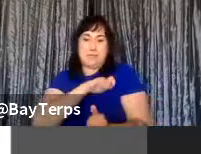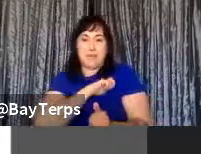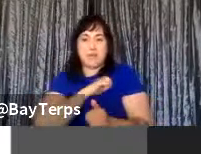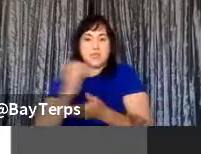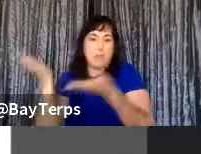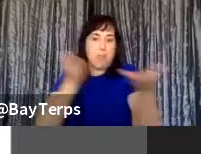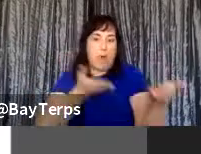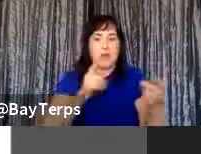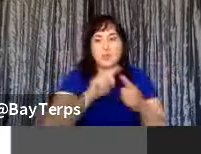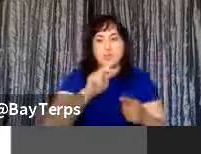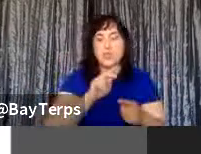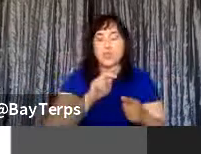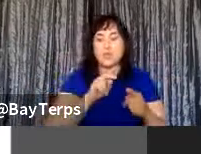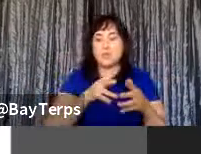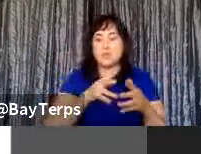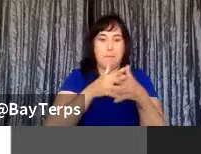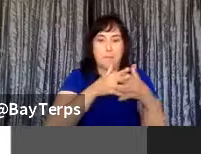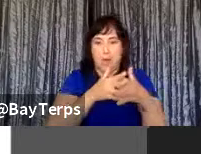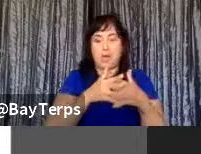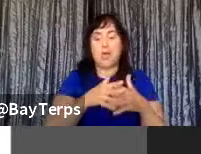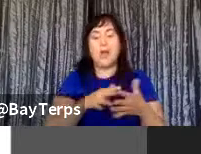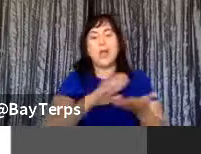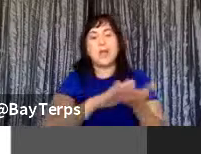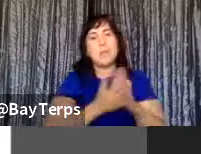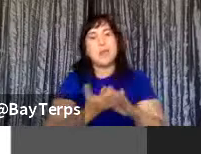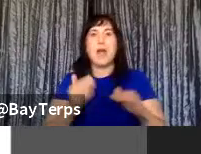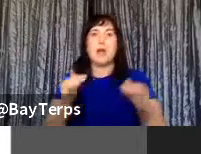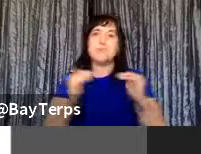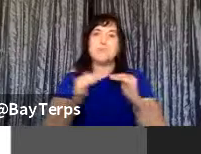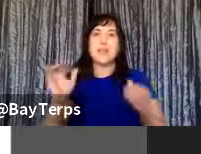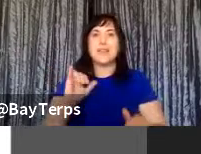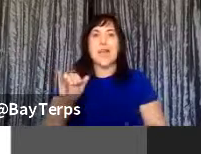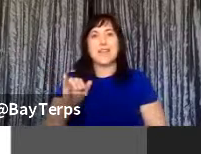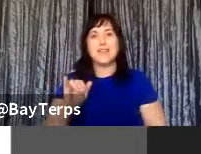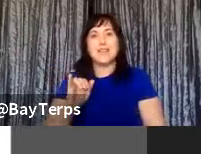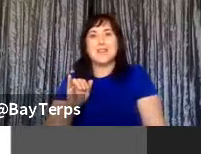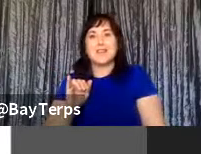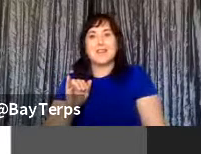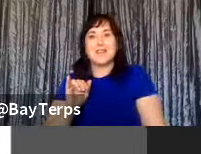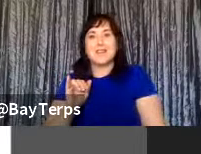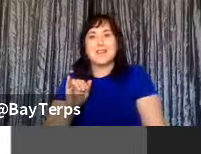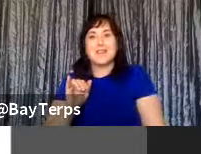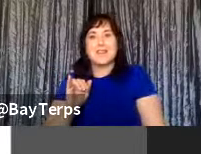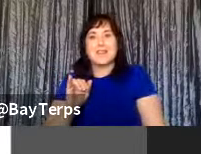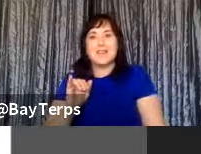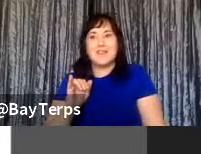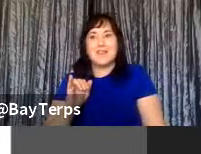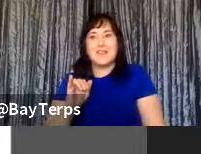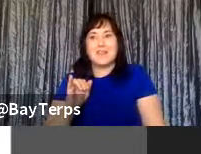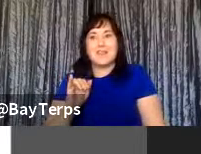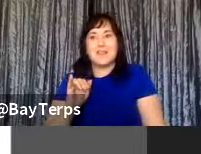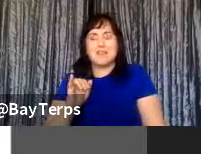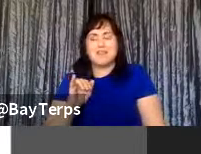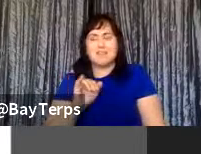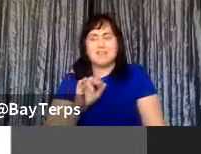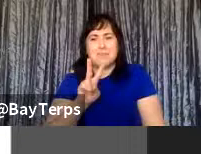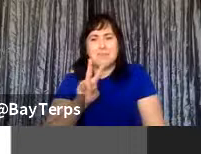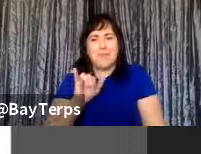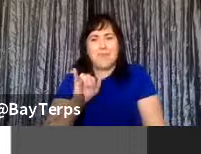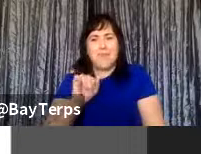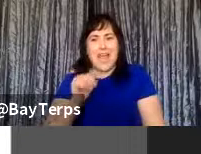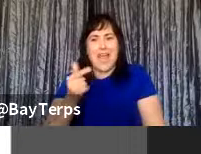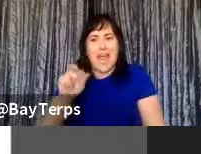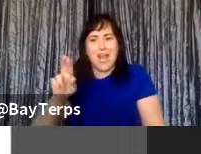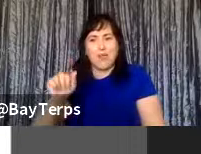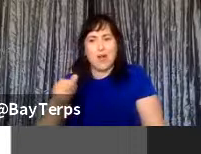equivalent of, you know, like the equivalent of Viagra and cocaine within their societies, right? I know it's an